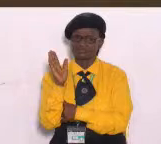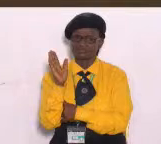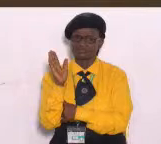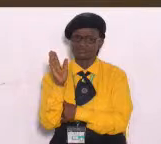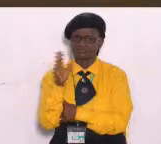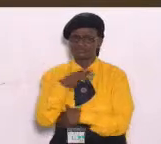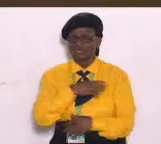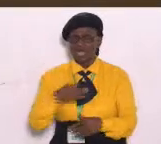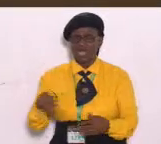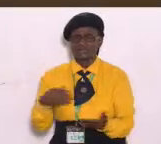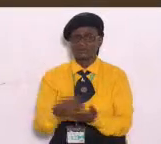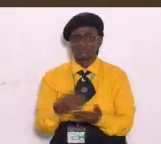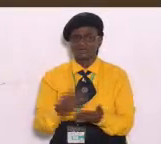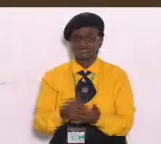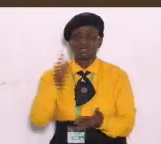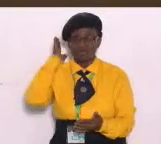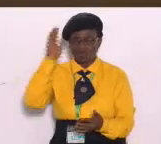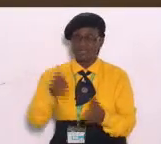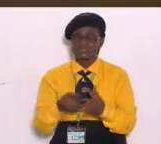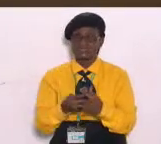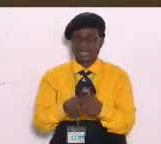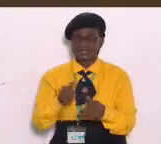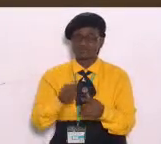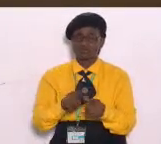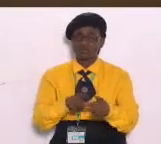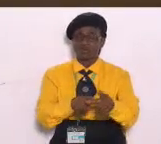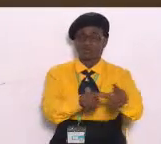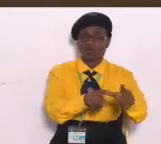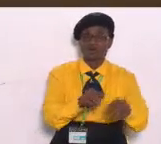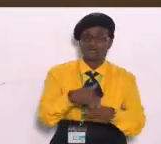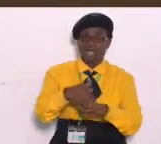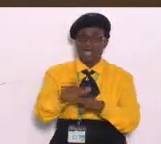and money will begin to run after you.